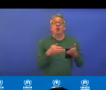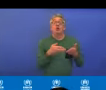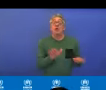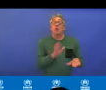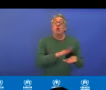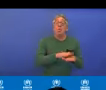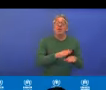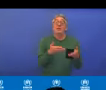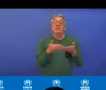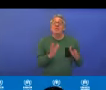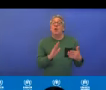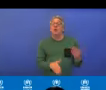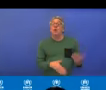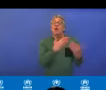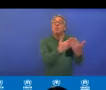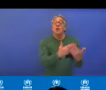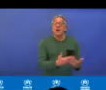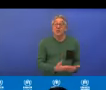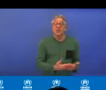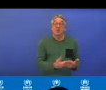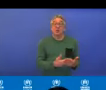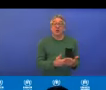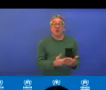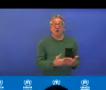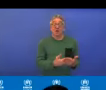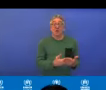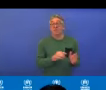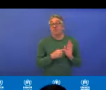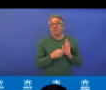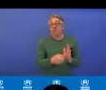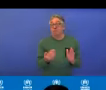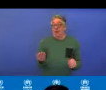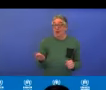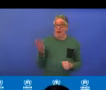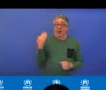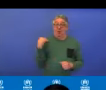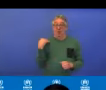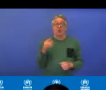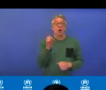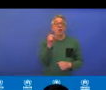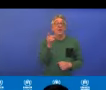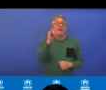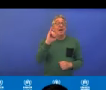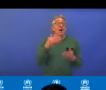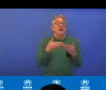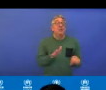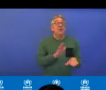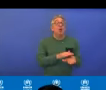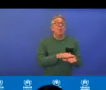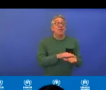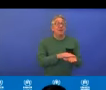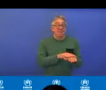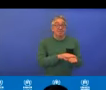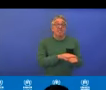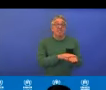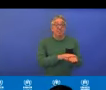comments, the general guidance that it's providing, such as the recent guidance on deinstitutionalization, helping to ensure that the guidance that they're